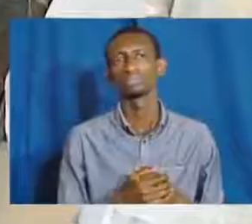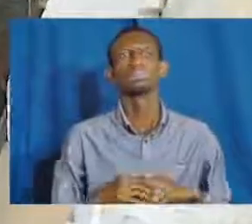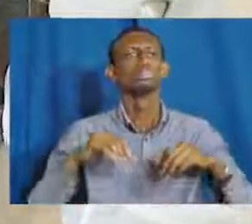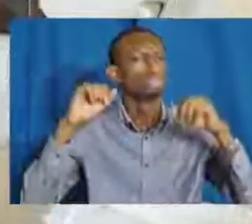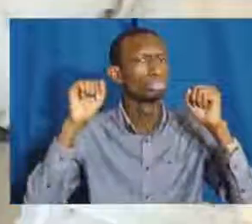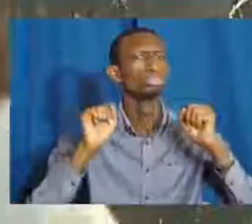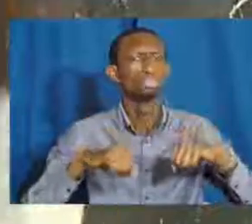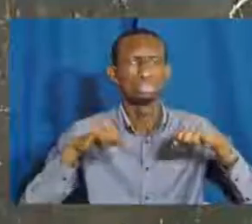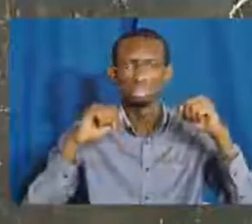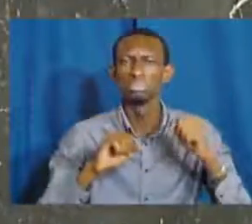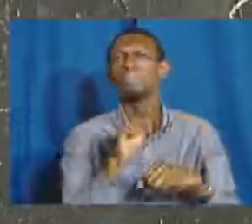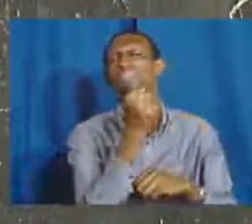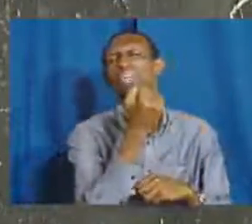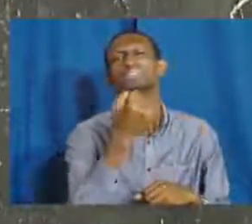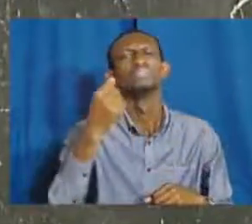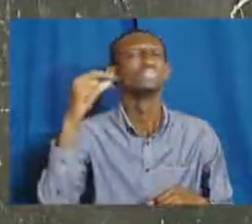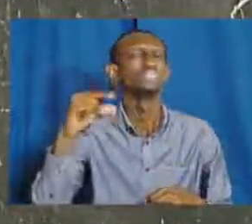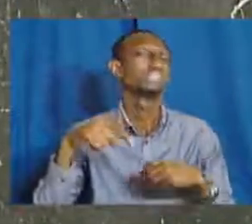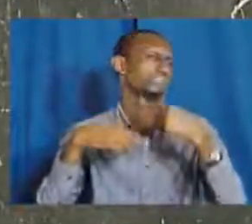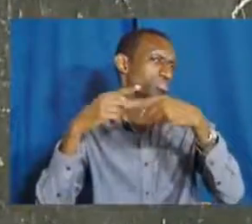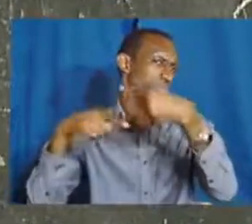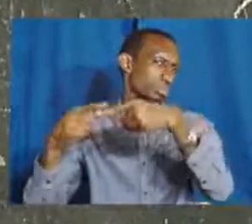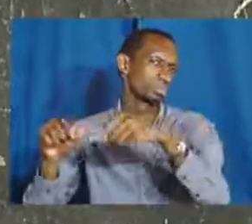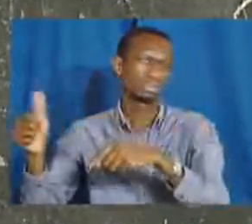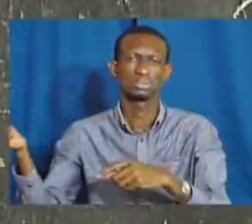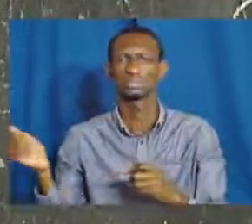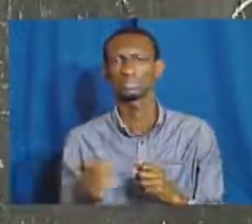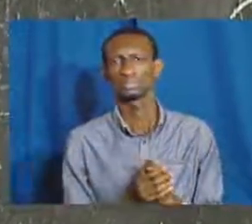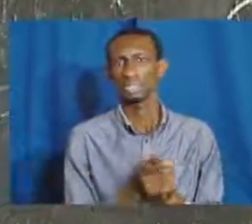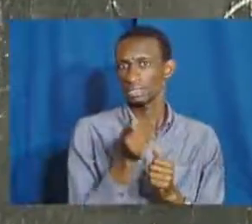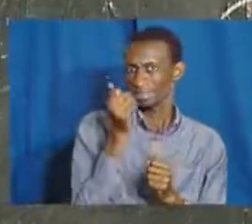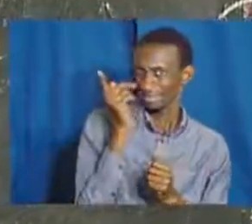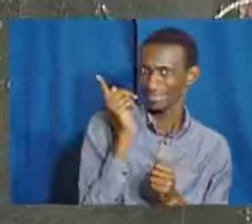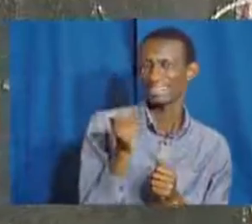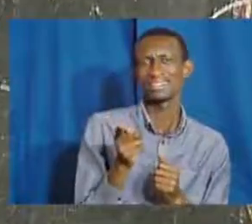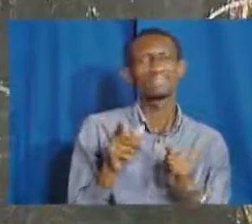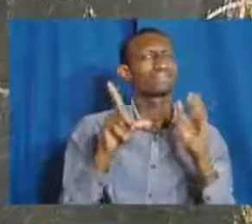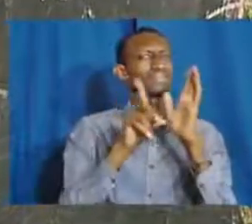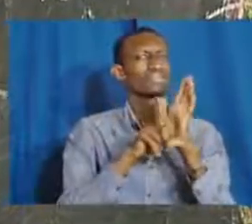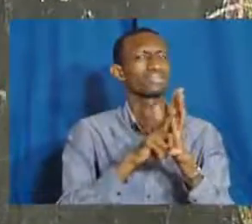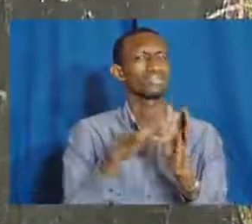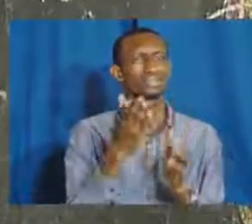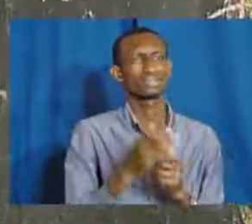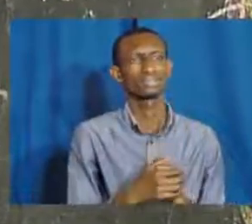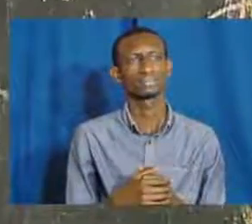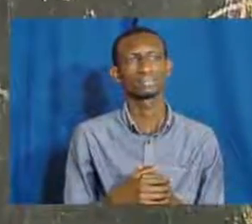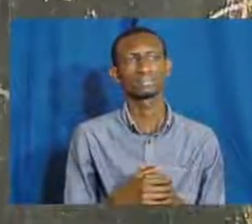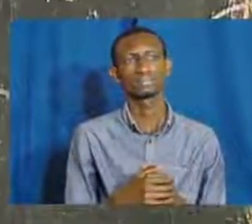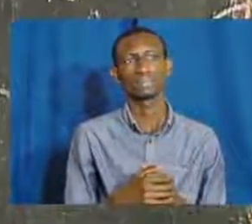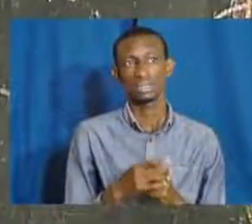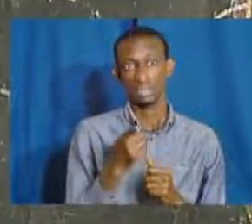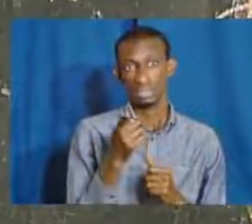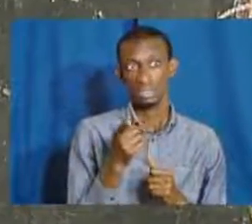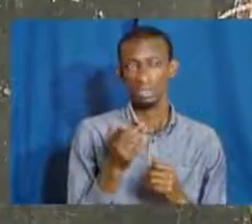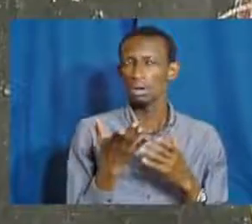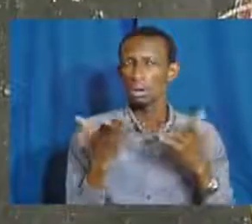5g, and so on. So this is the Aufbau's principle. And this is how